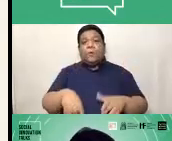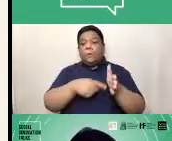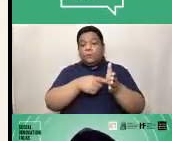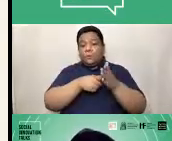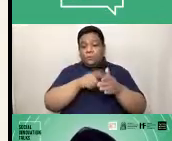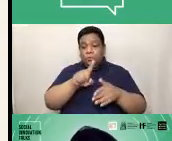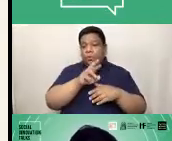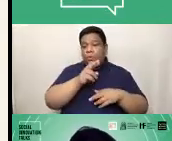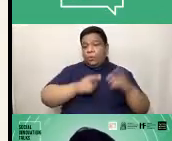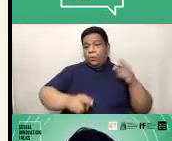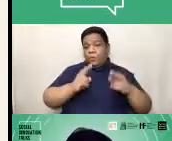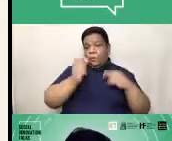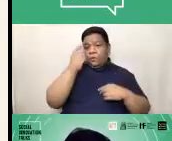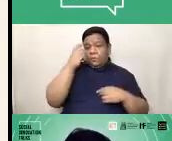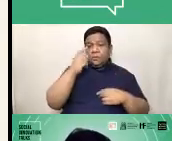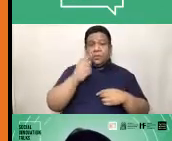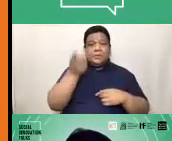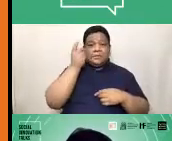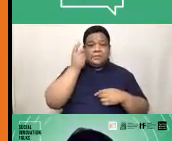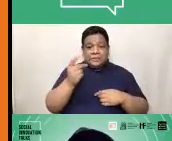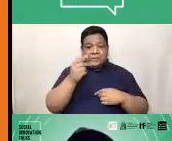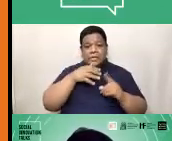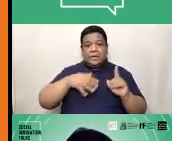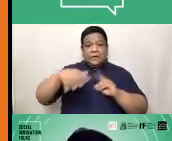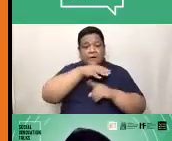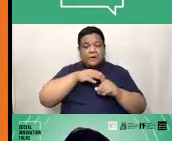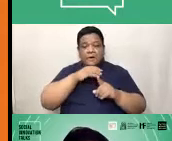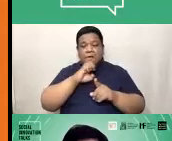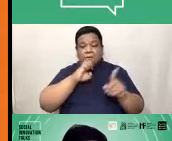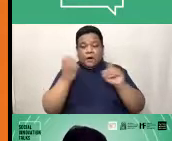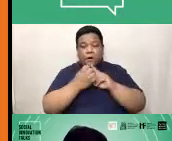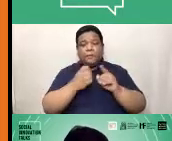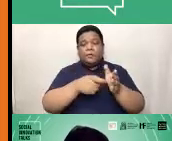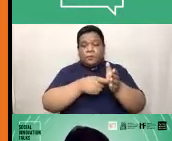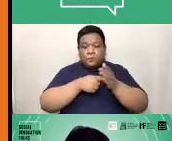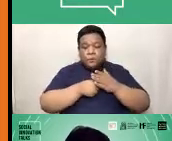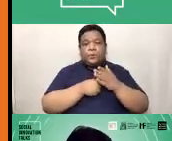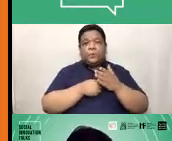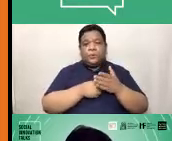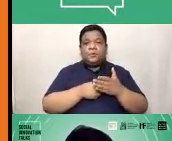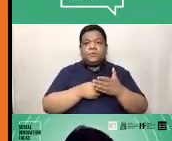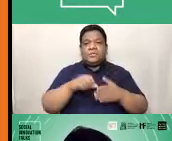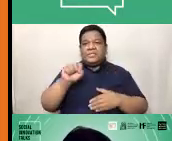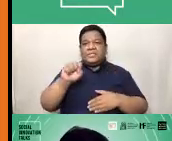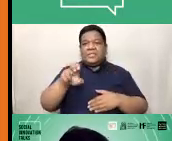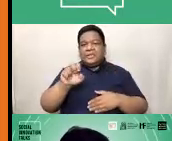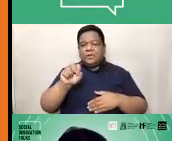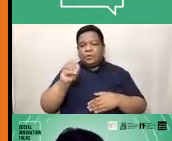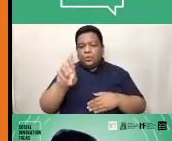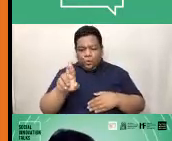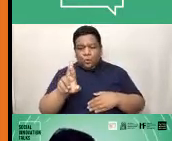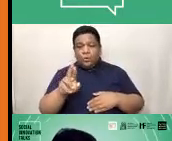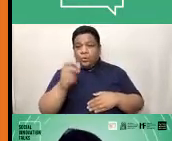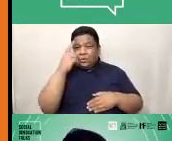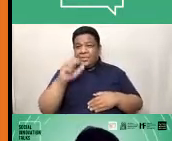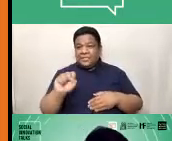and importantly perceive their environments, they require what we call sensors. And many of these sensors